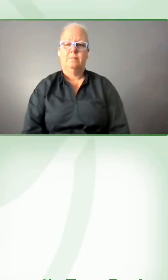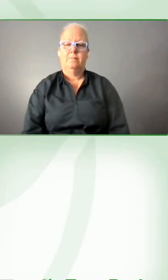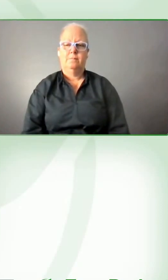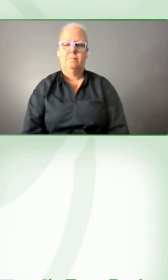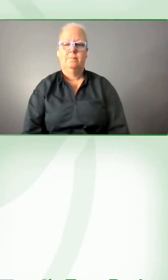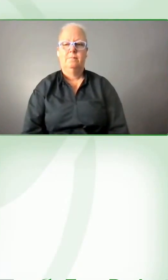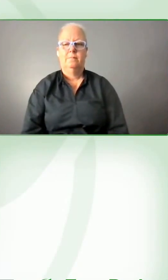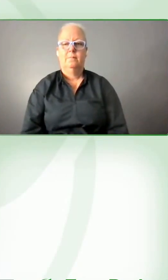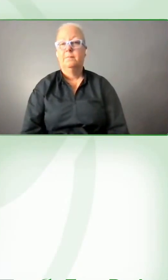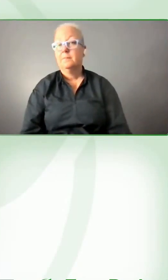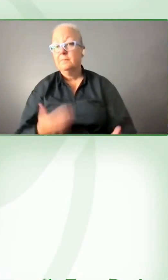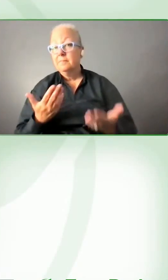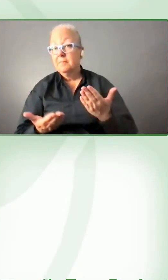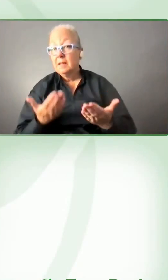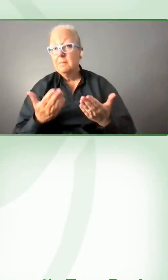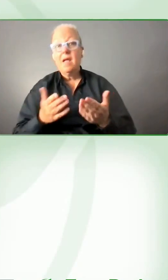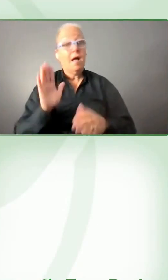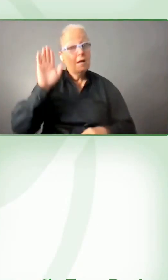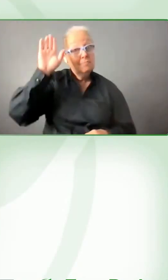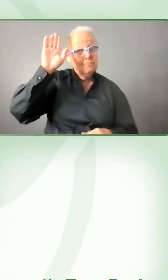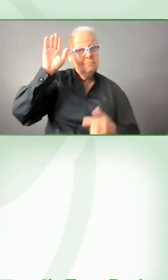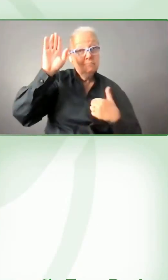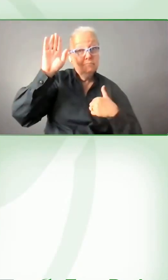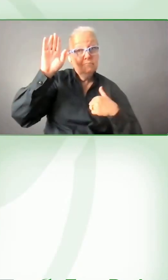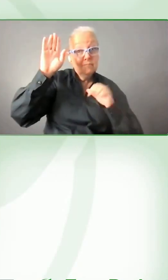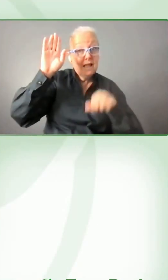Maybe Marissa, you I could can start. speak to that. Yeah. Oh.